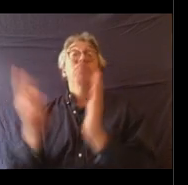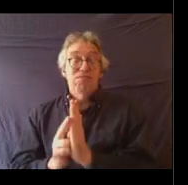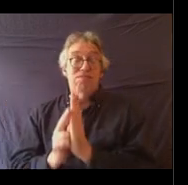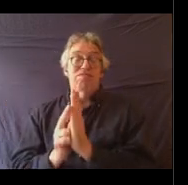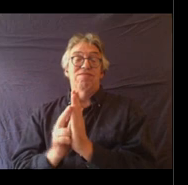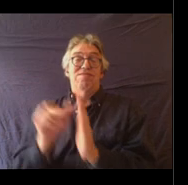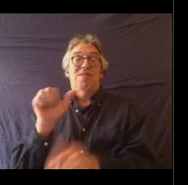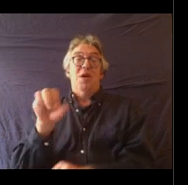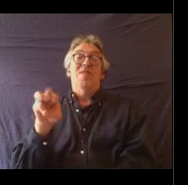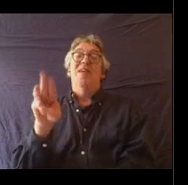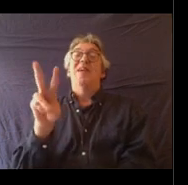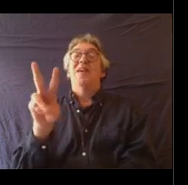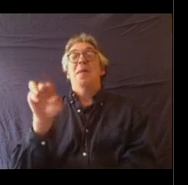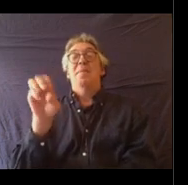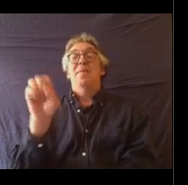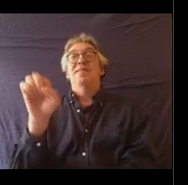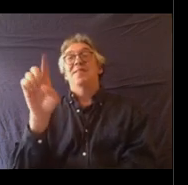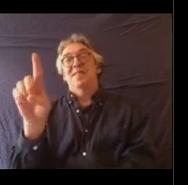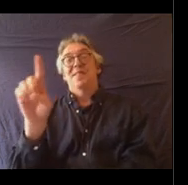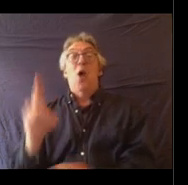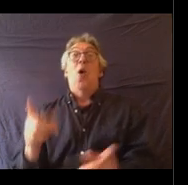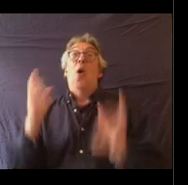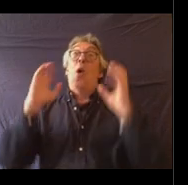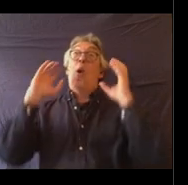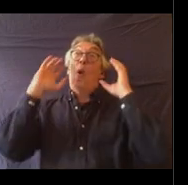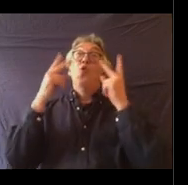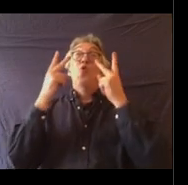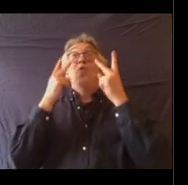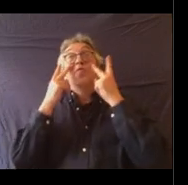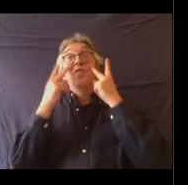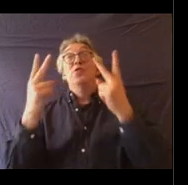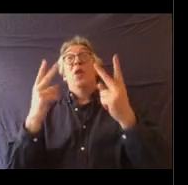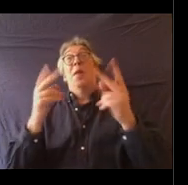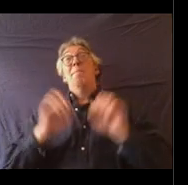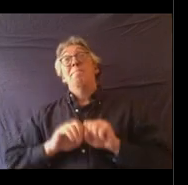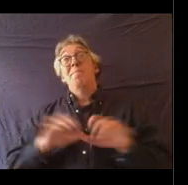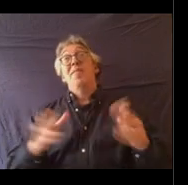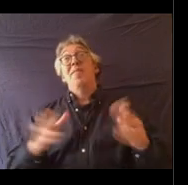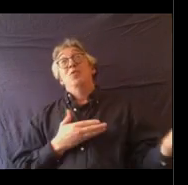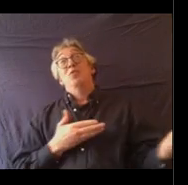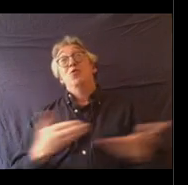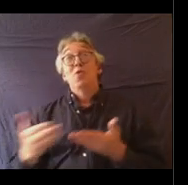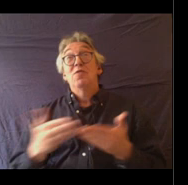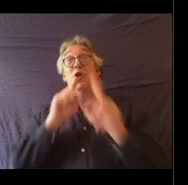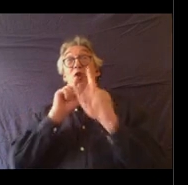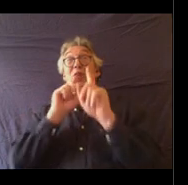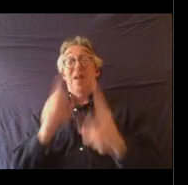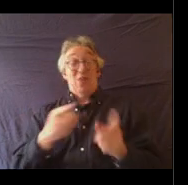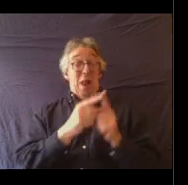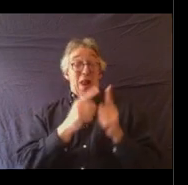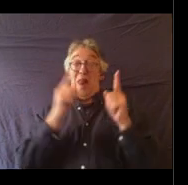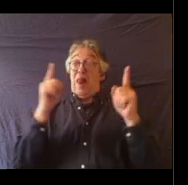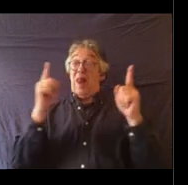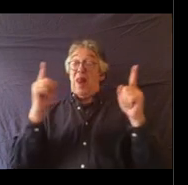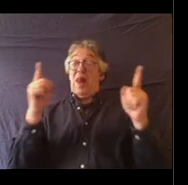complicated, Audiovisual Media Services Directive, but in the end, like this complicated term, how can